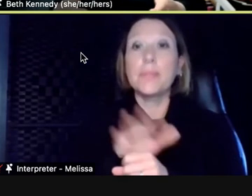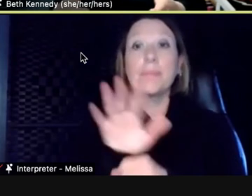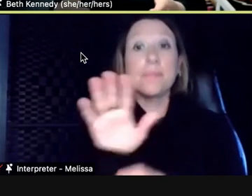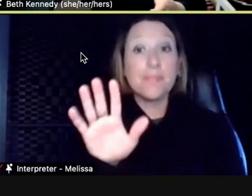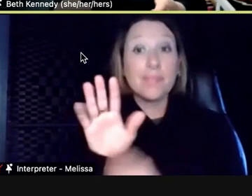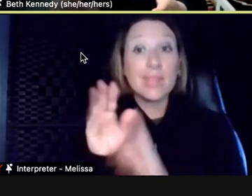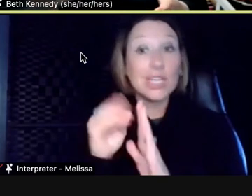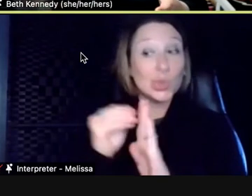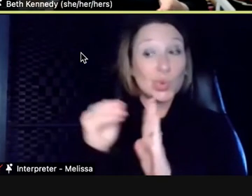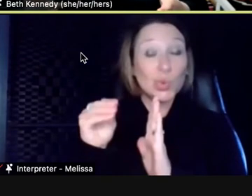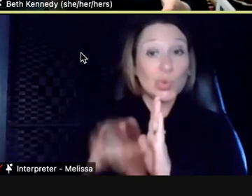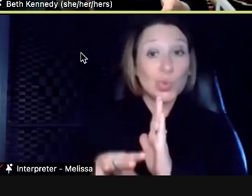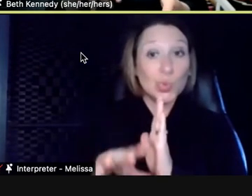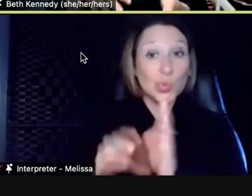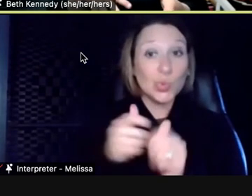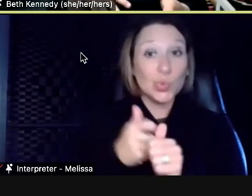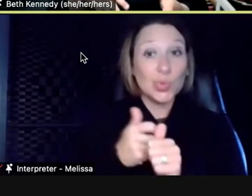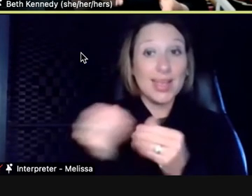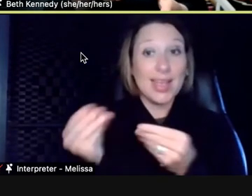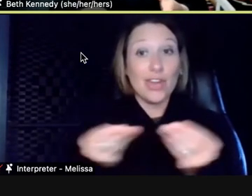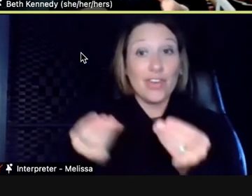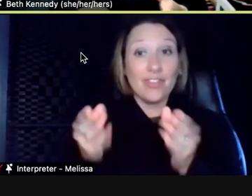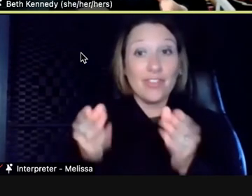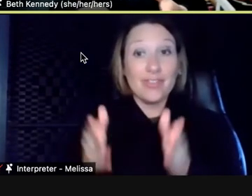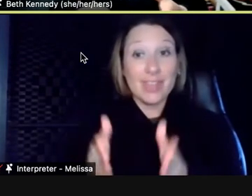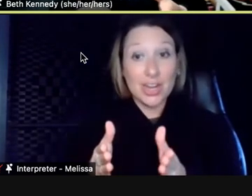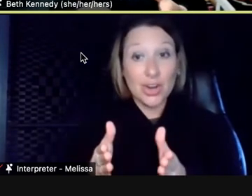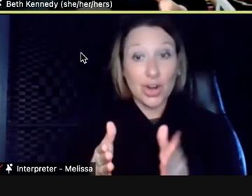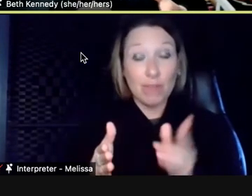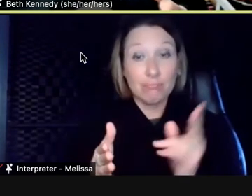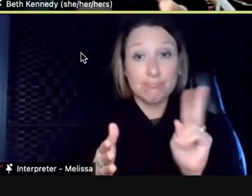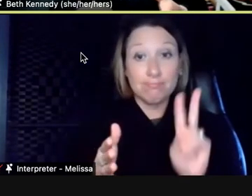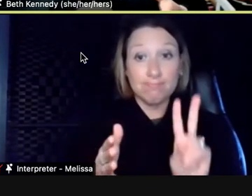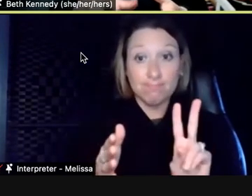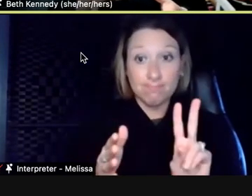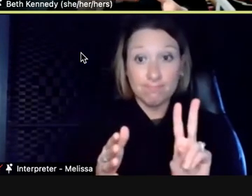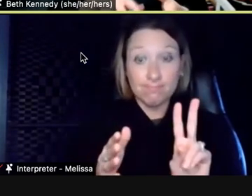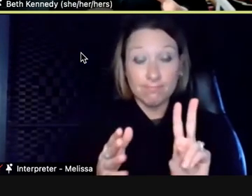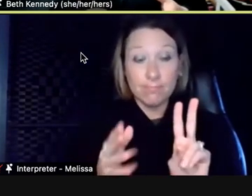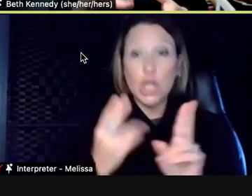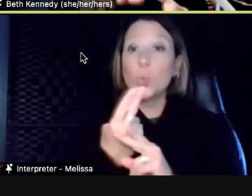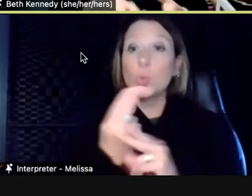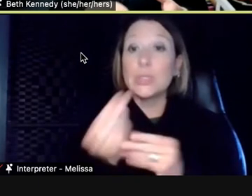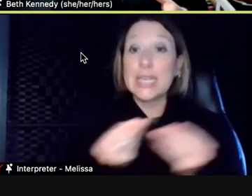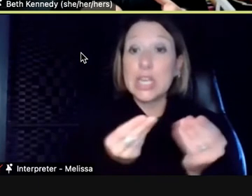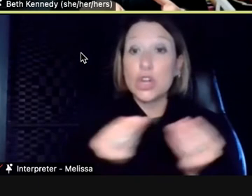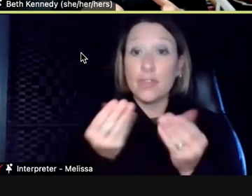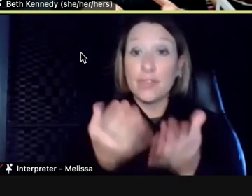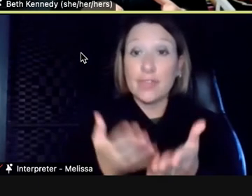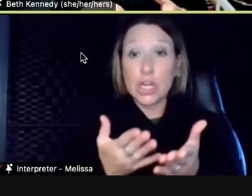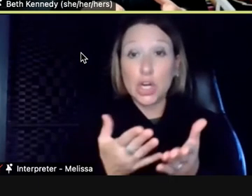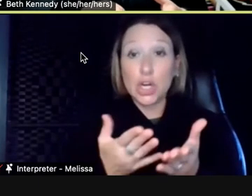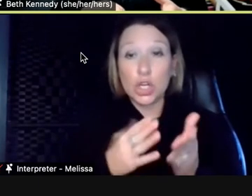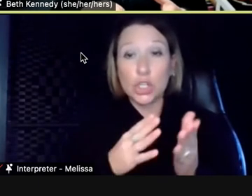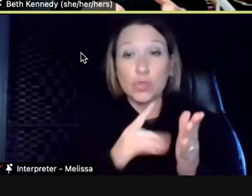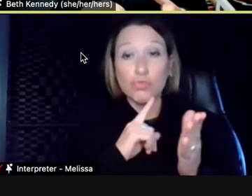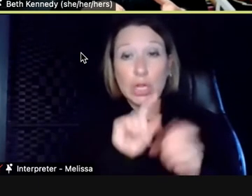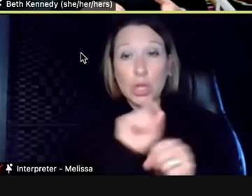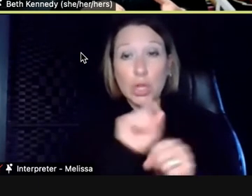the intervener and work on the skills through the intervener and really benefit from that